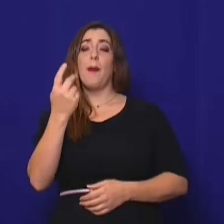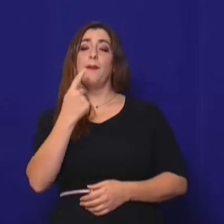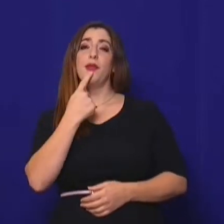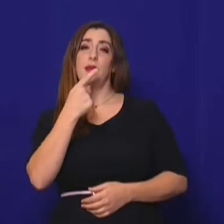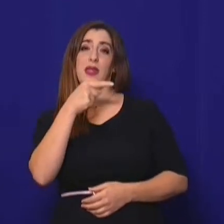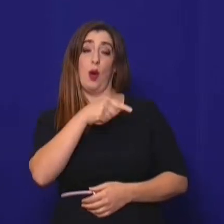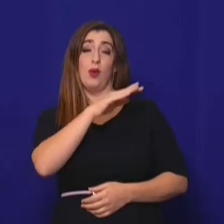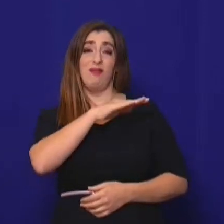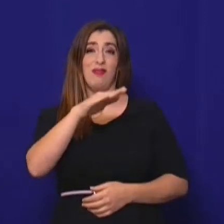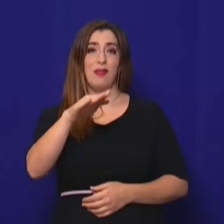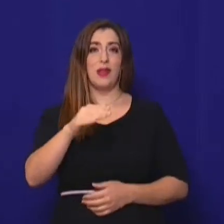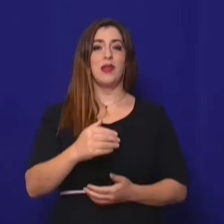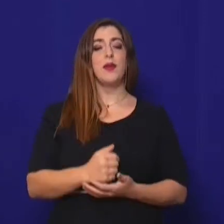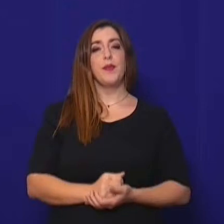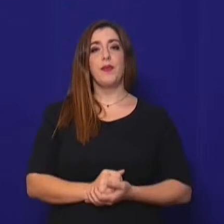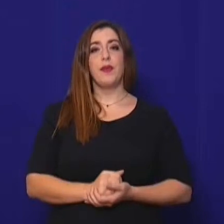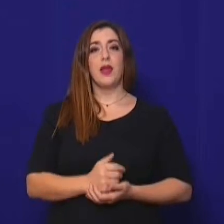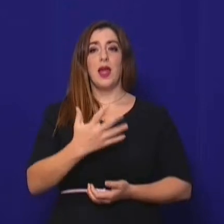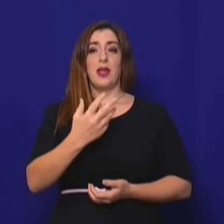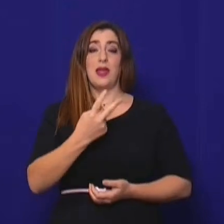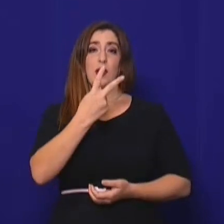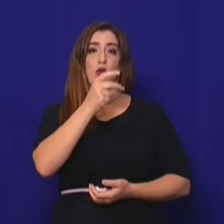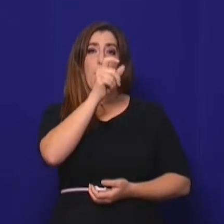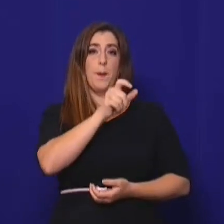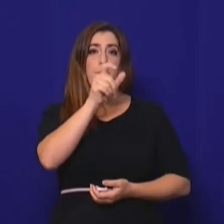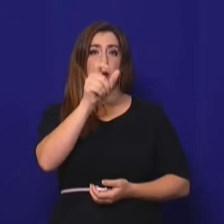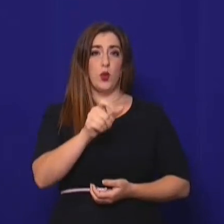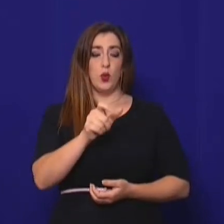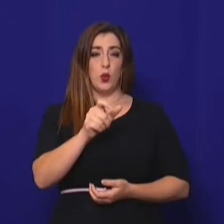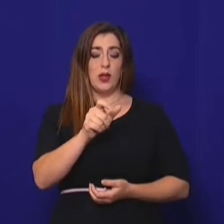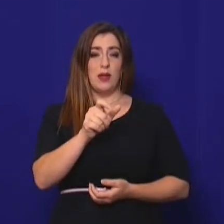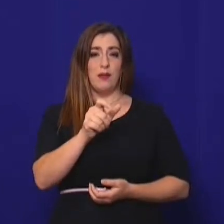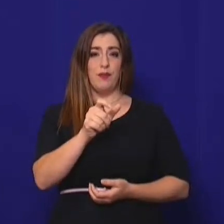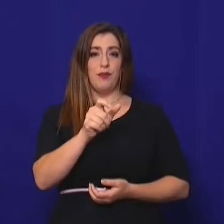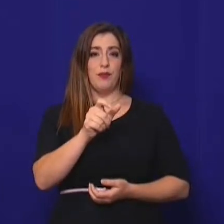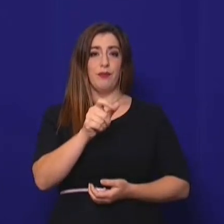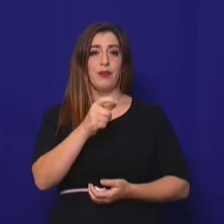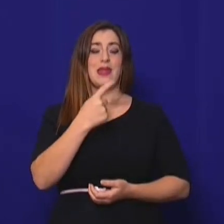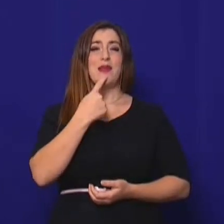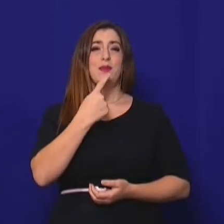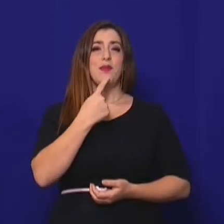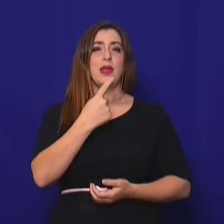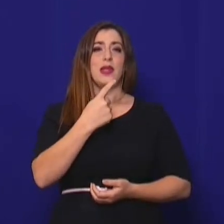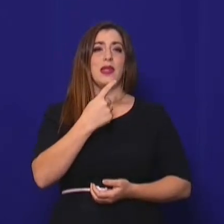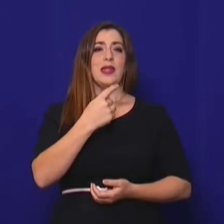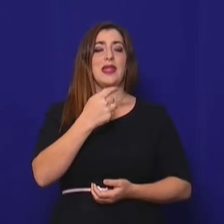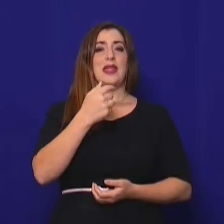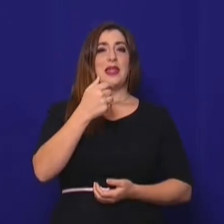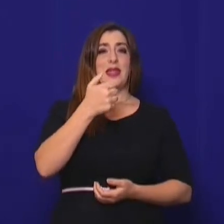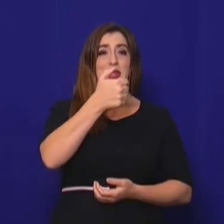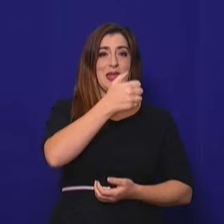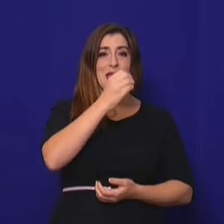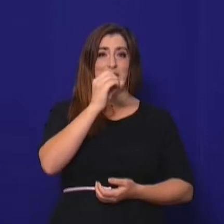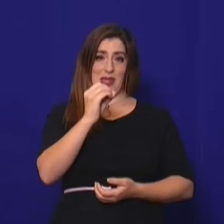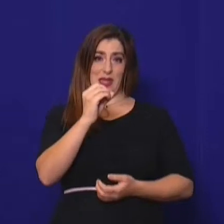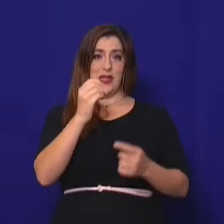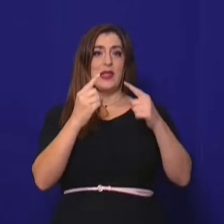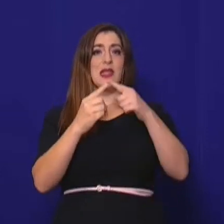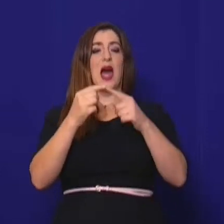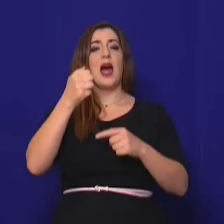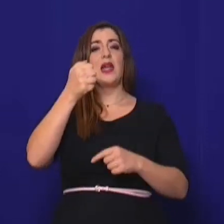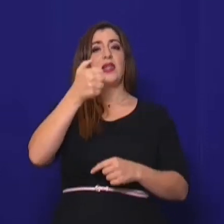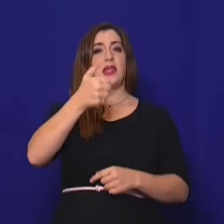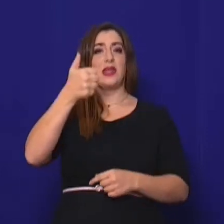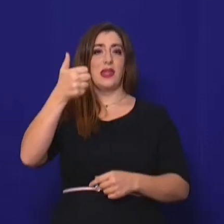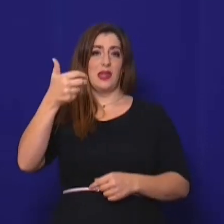f'din l-aħħar ġimgħa. Kellna 2 persuni ta' etajiet bejn 60 u 69 sena, 10 persuni